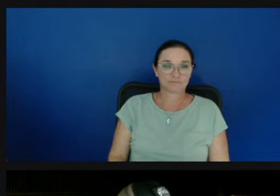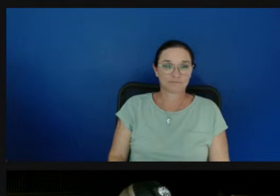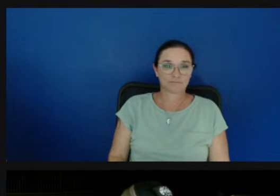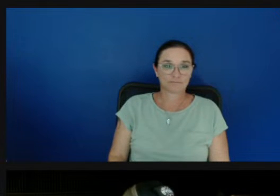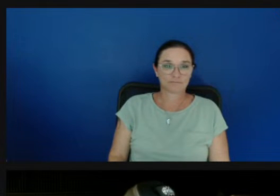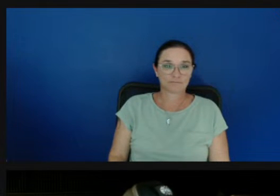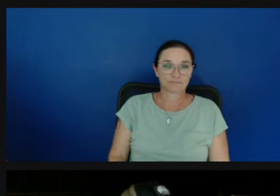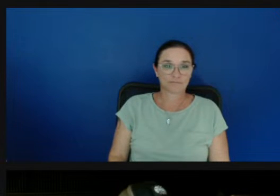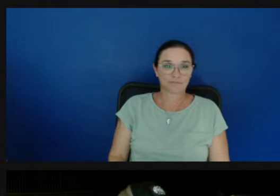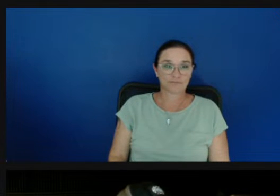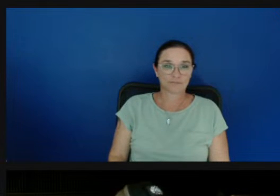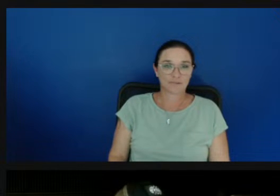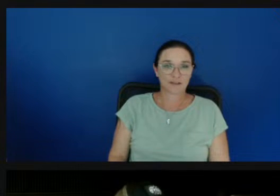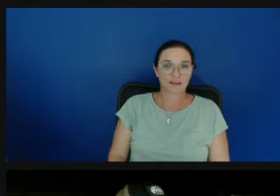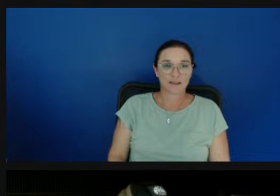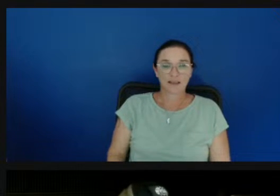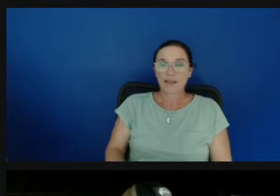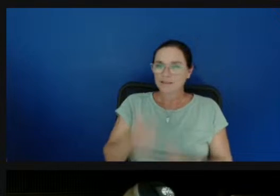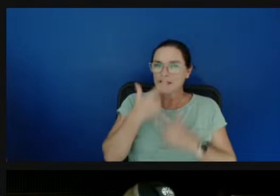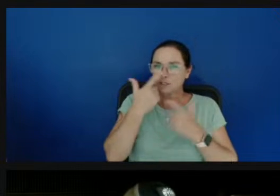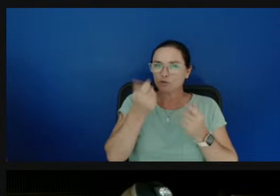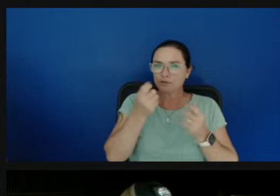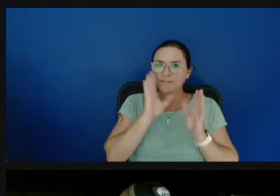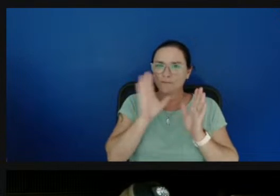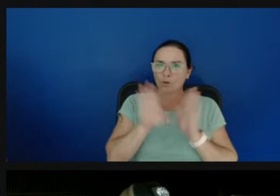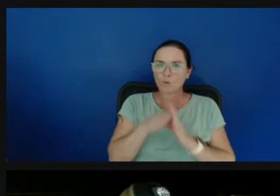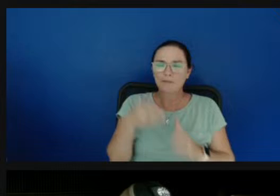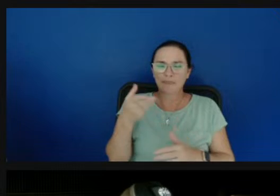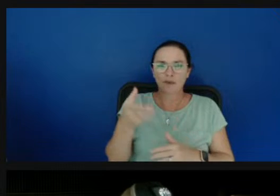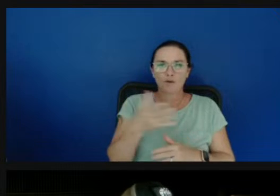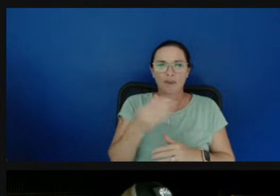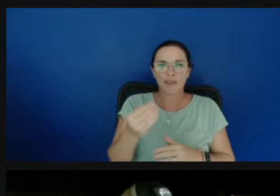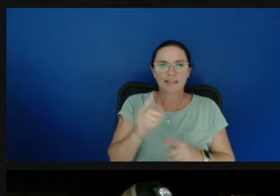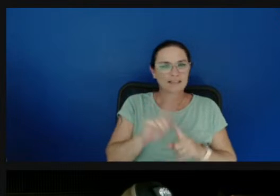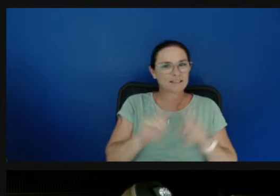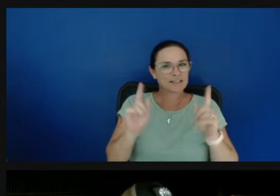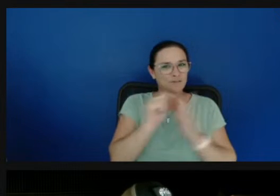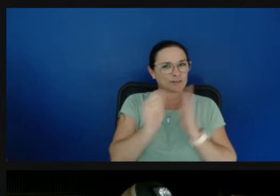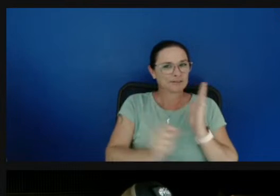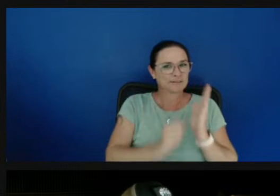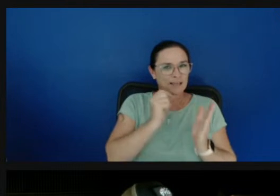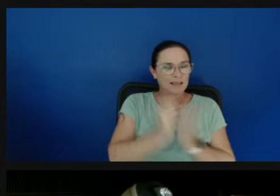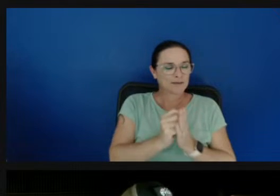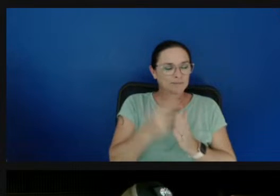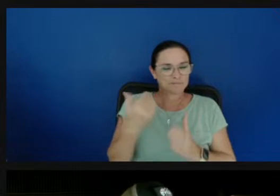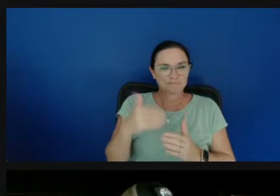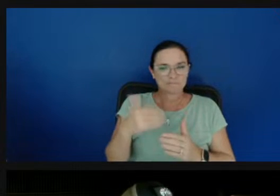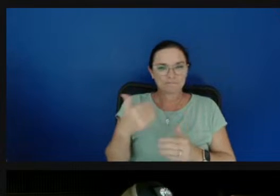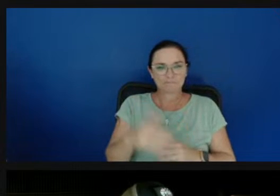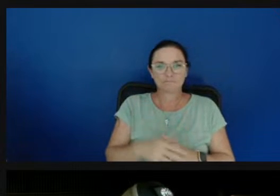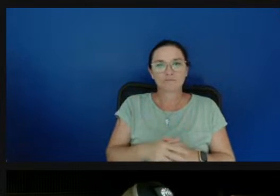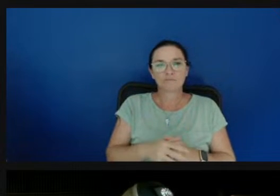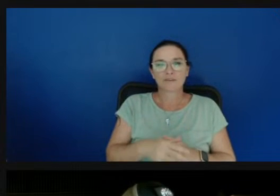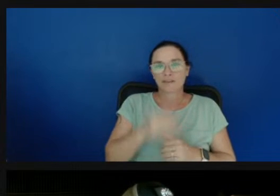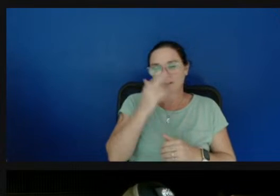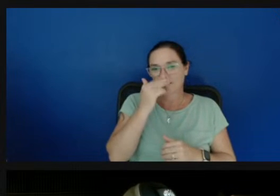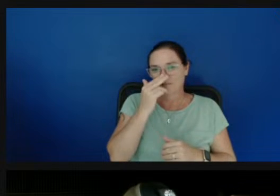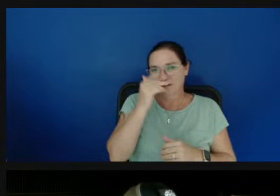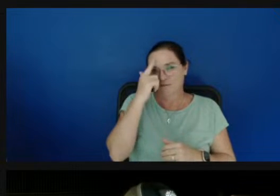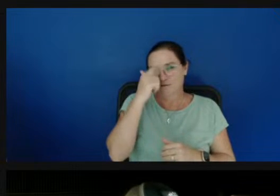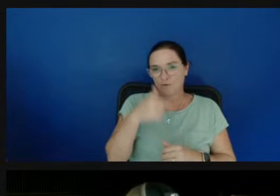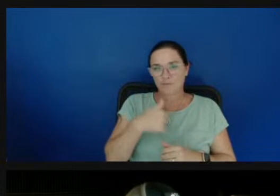Yeah, I mean, it's definitely interesting photos there, and different era entirely that they lived in. I mean, it's just kind of funny to me. What was it?